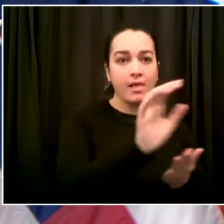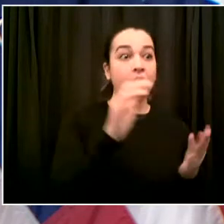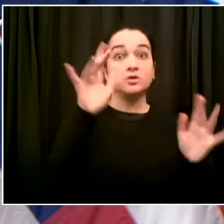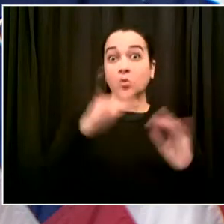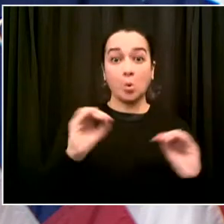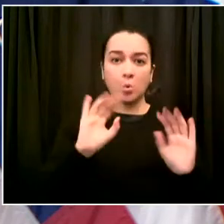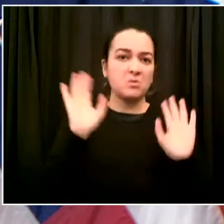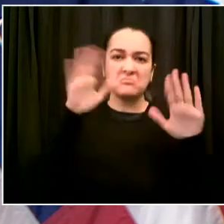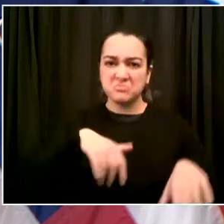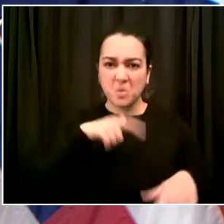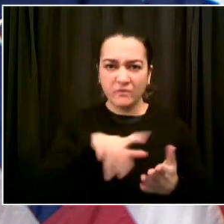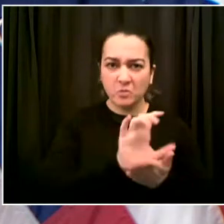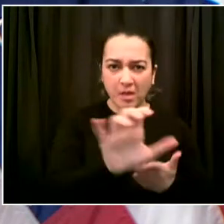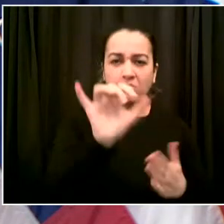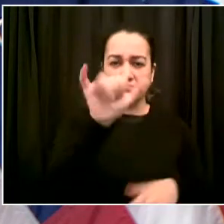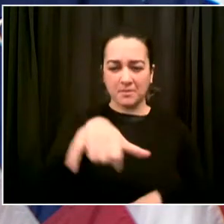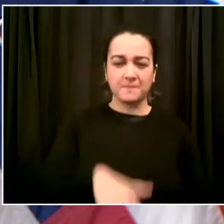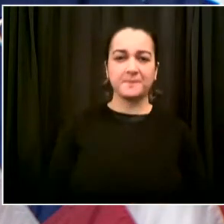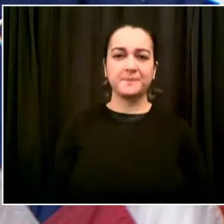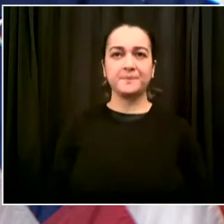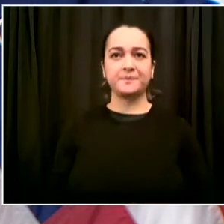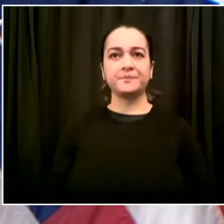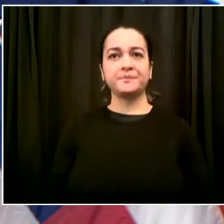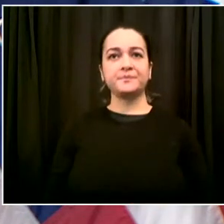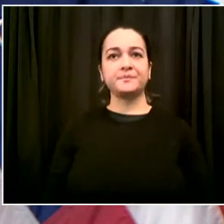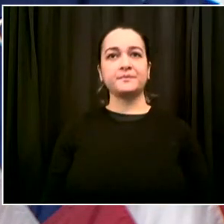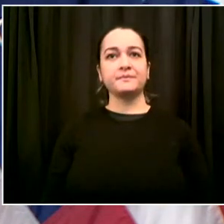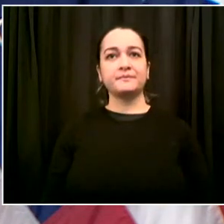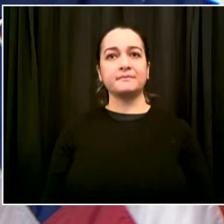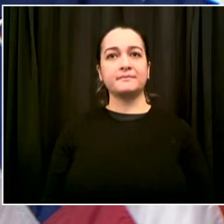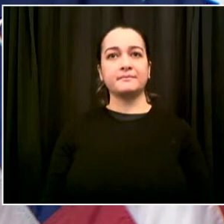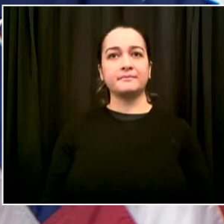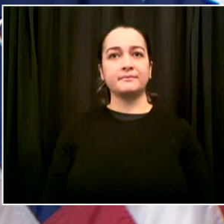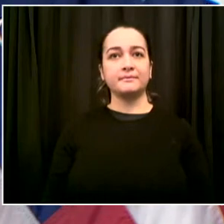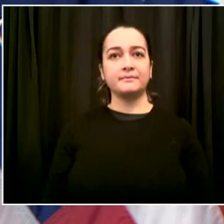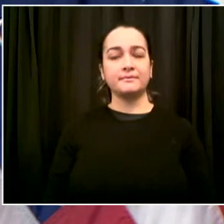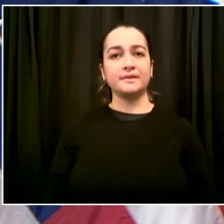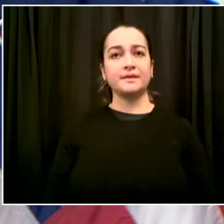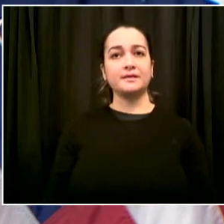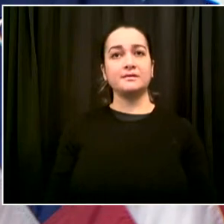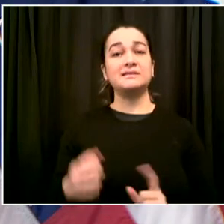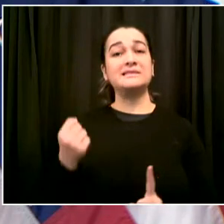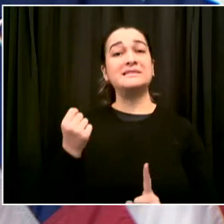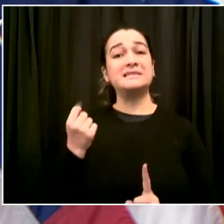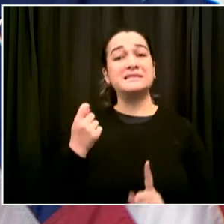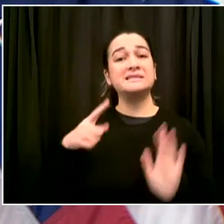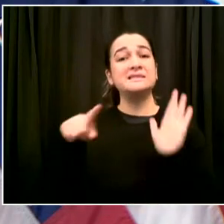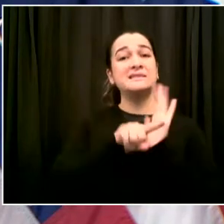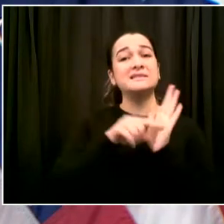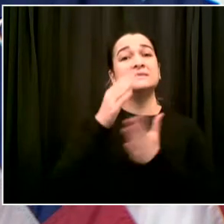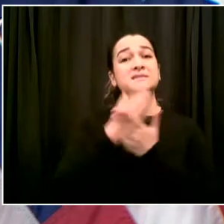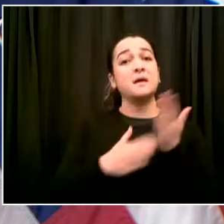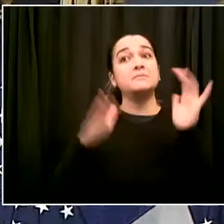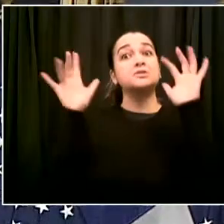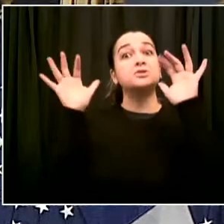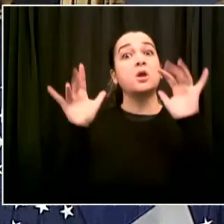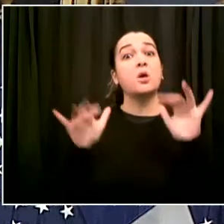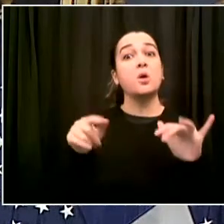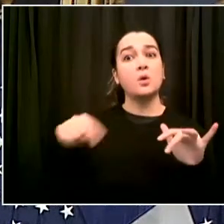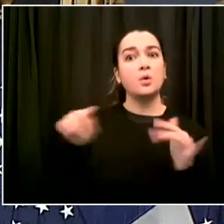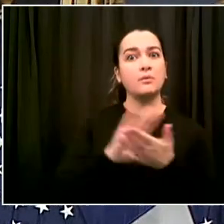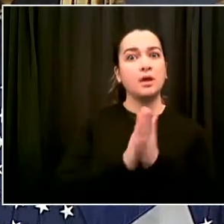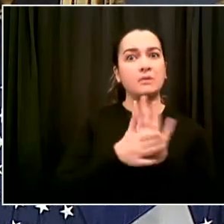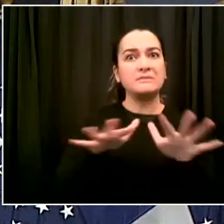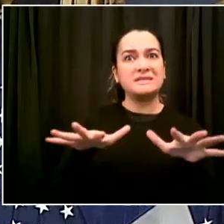come back and retreat again. So I can't give you more than multiple passes because I just don't know how many yet. Thank you. Go